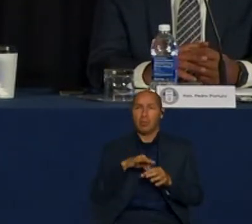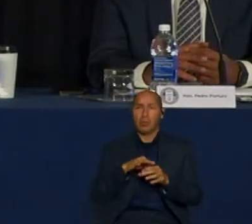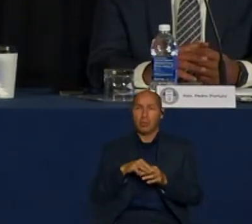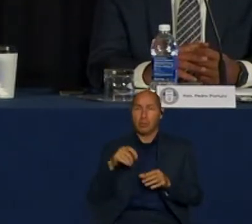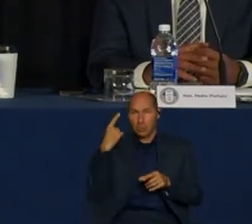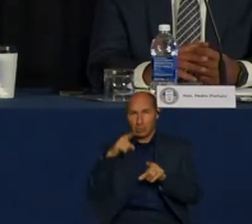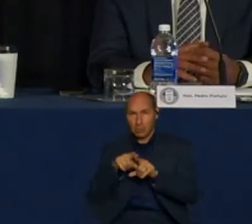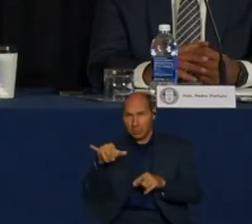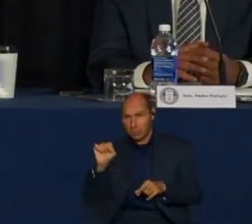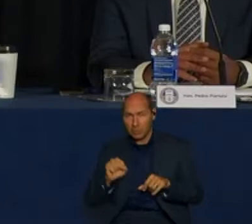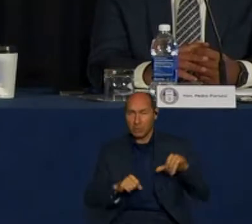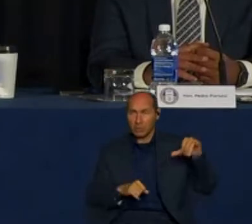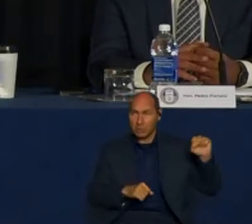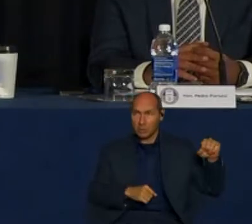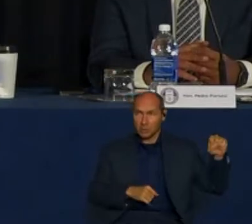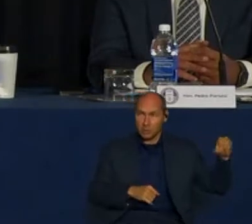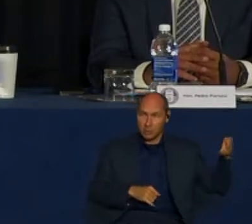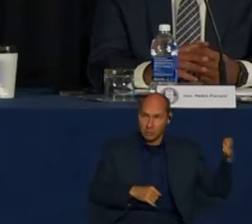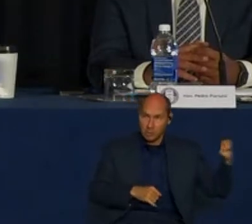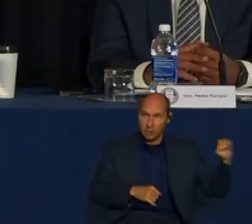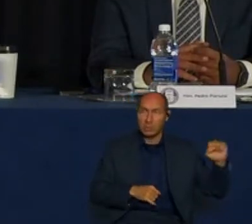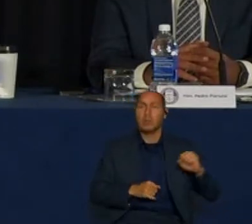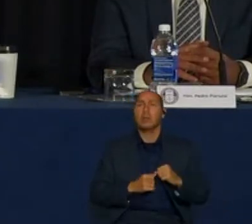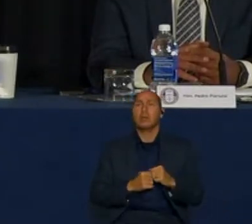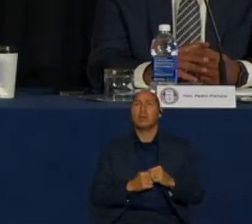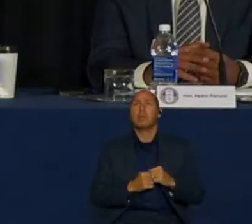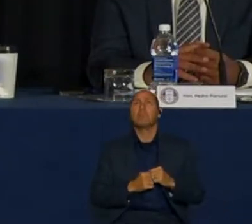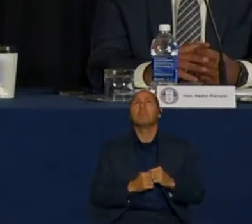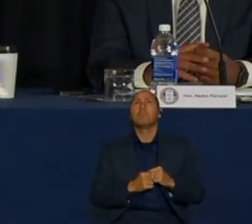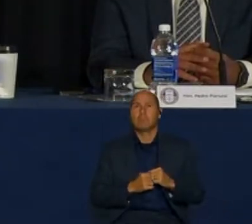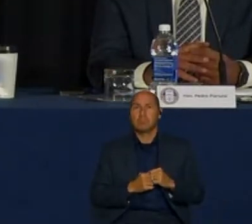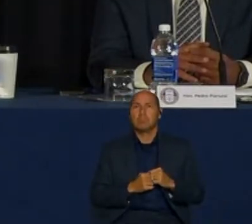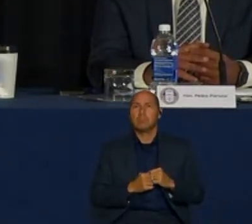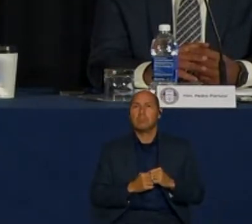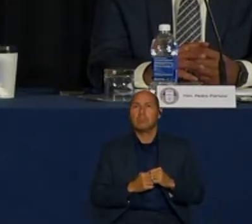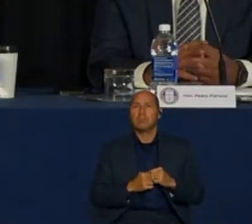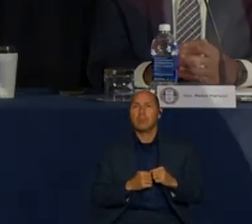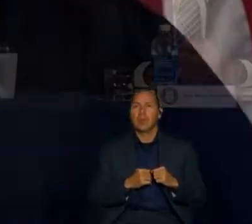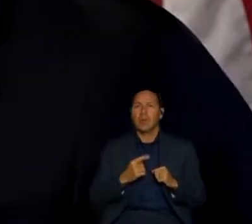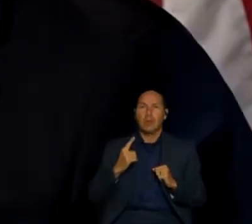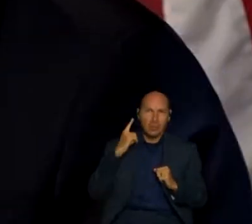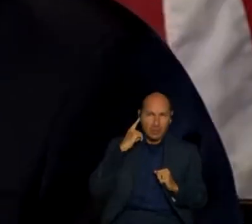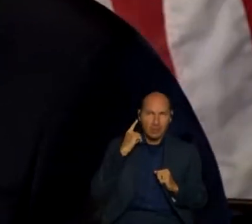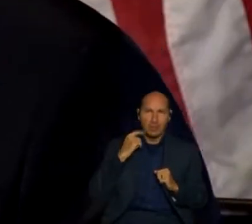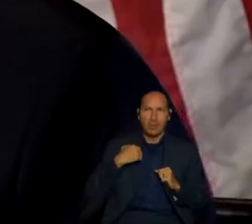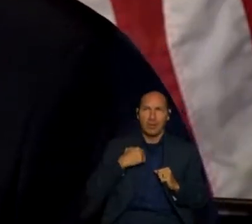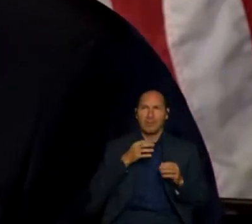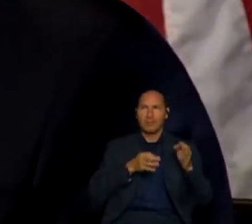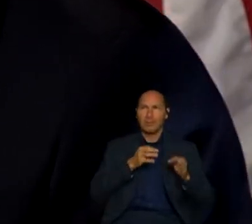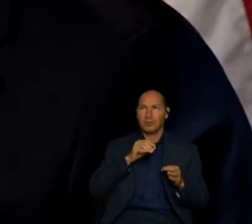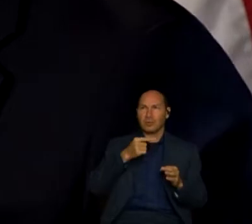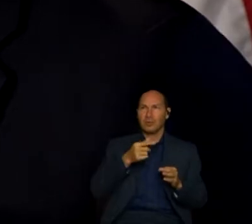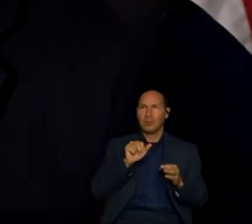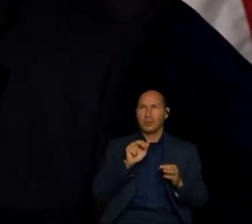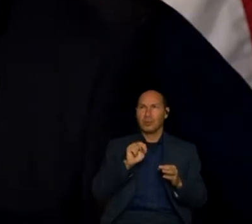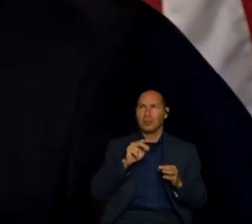Yes. Yeah. Sounds like we have Judge Gonzalez on as well, in addition to John